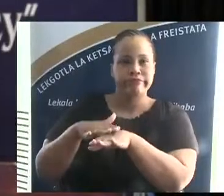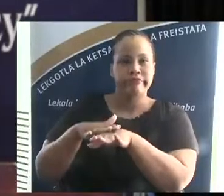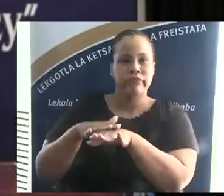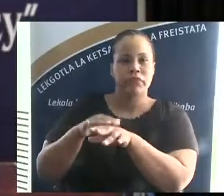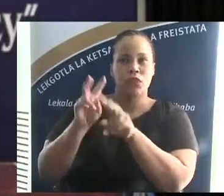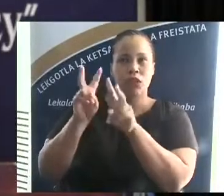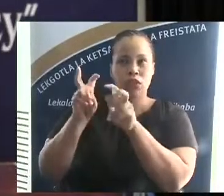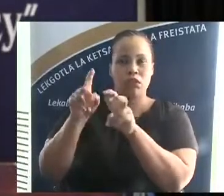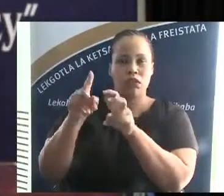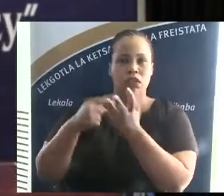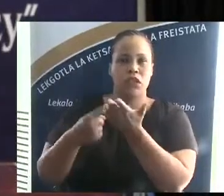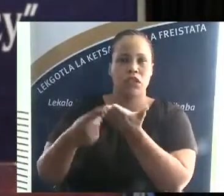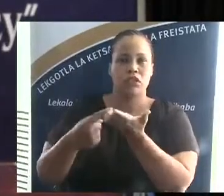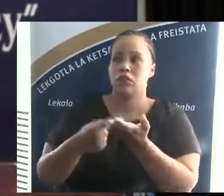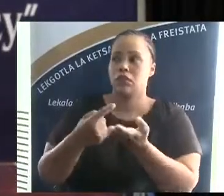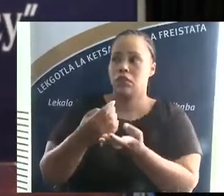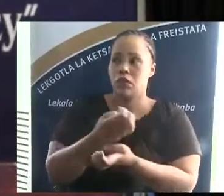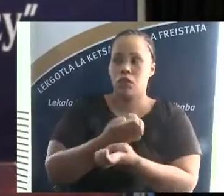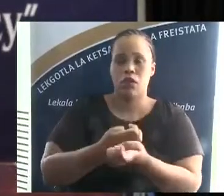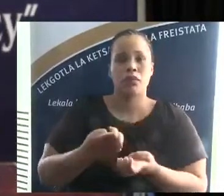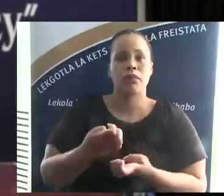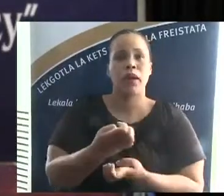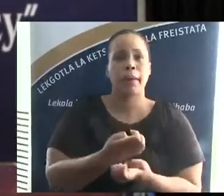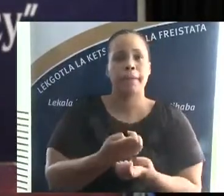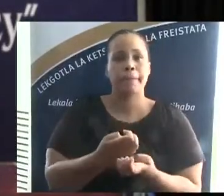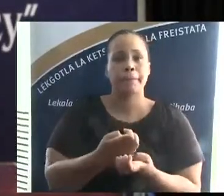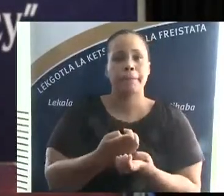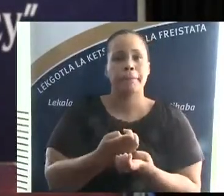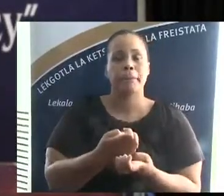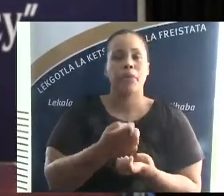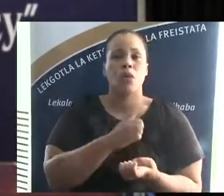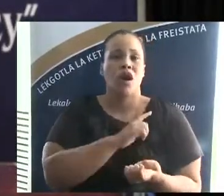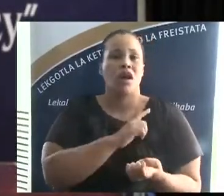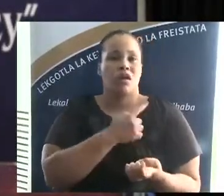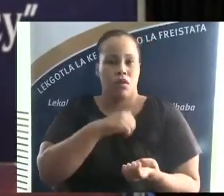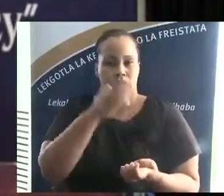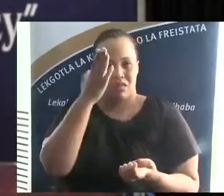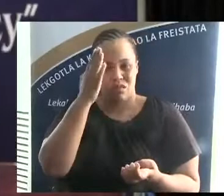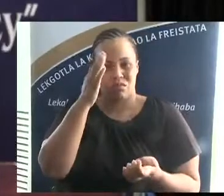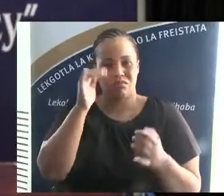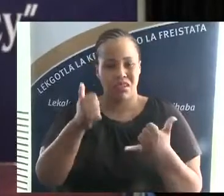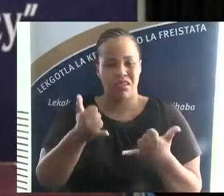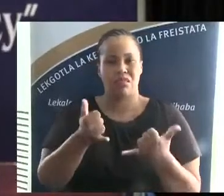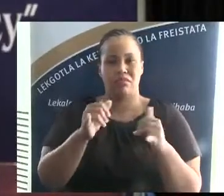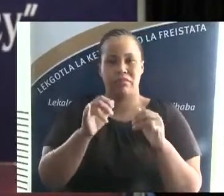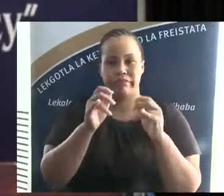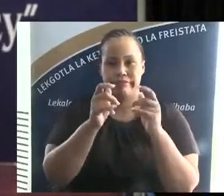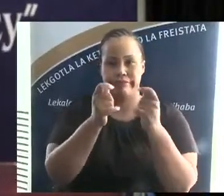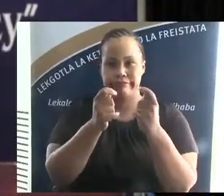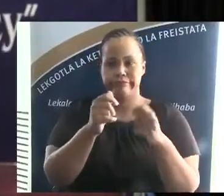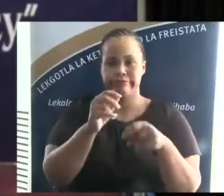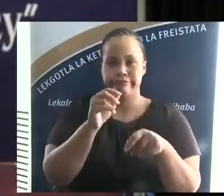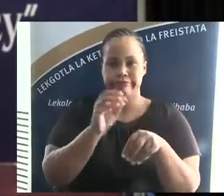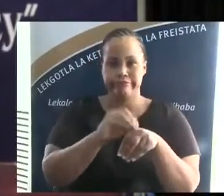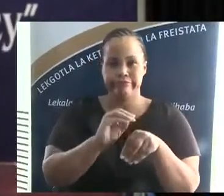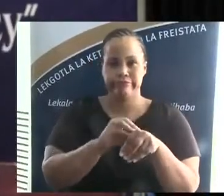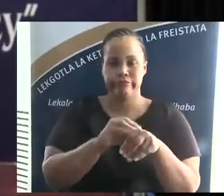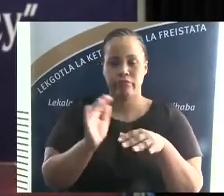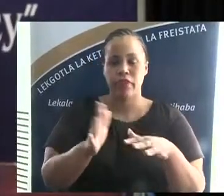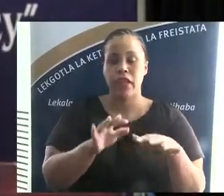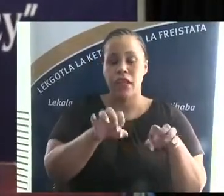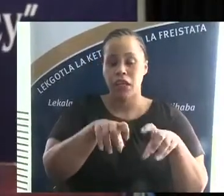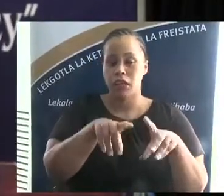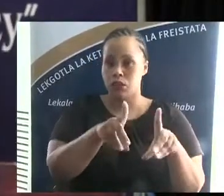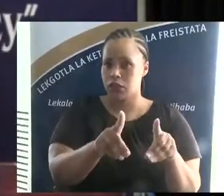financial prudence and amidst the constrained financial space. Education is the passport to the future, for